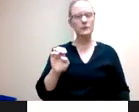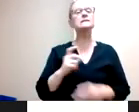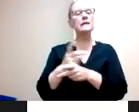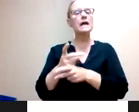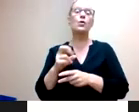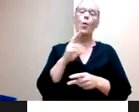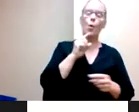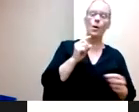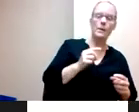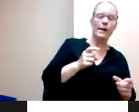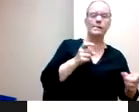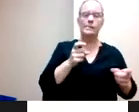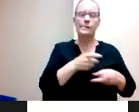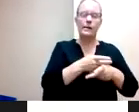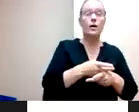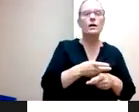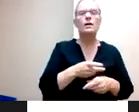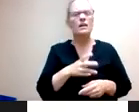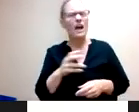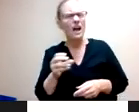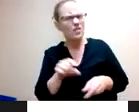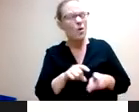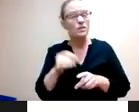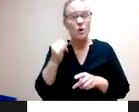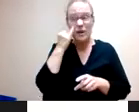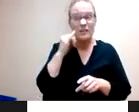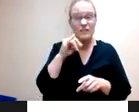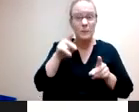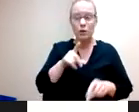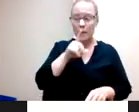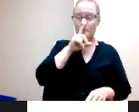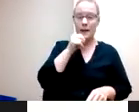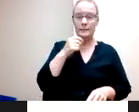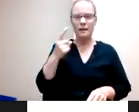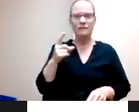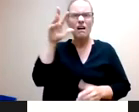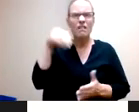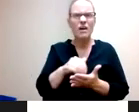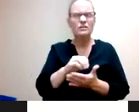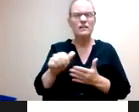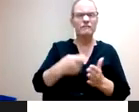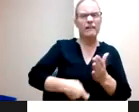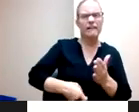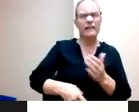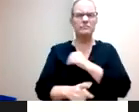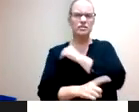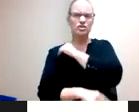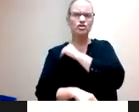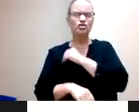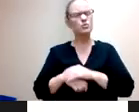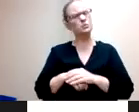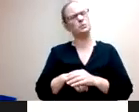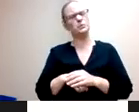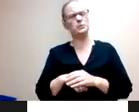$5,000 fine. I don't think that's ever been enforced, but the fact that they felt that we do such a bad job that they had to write a